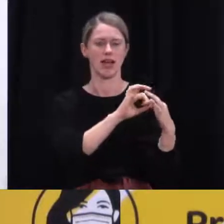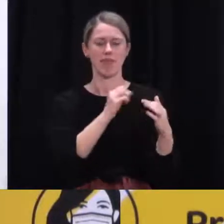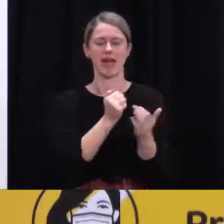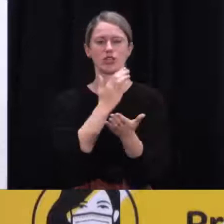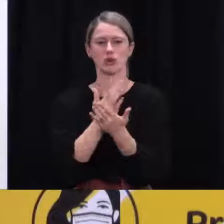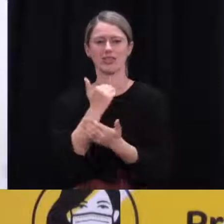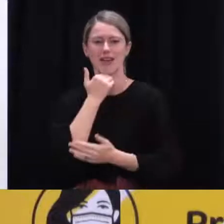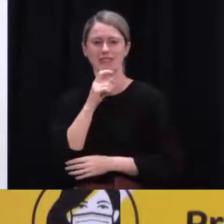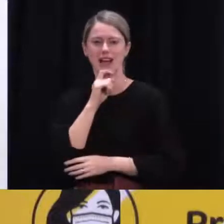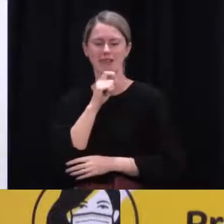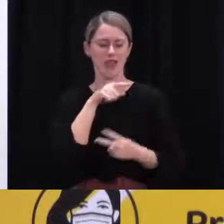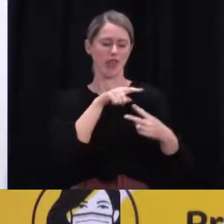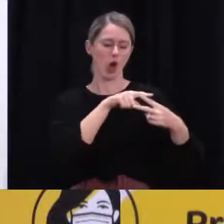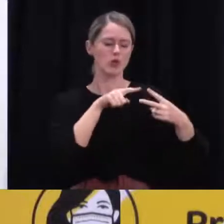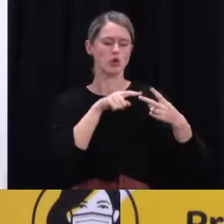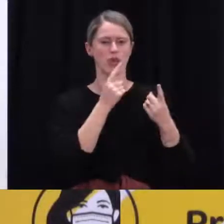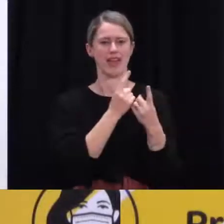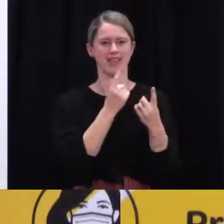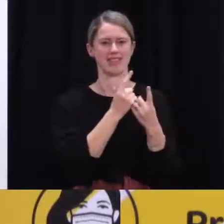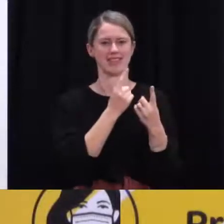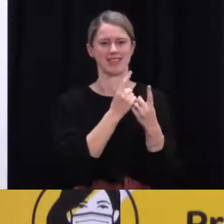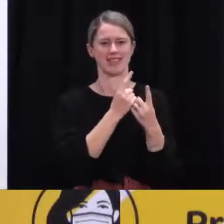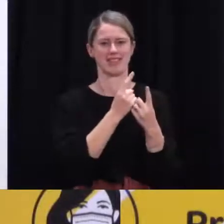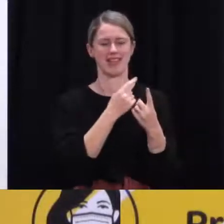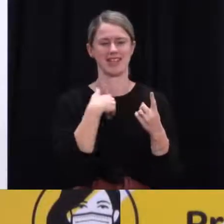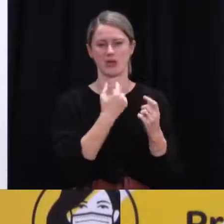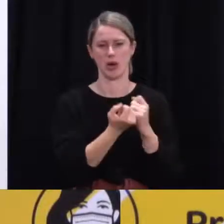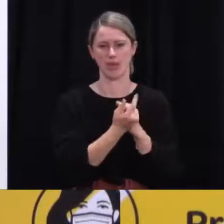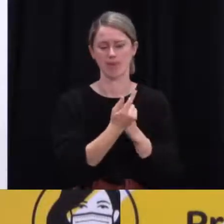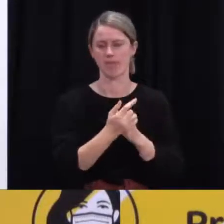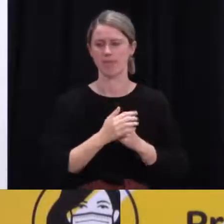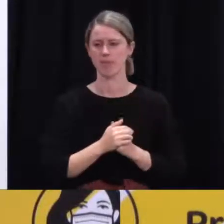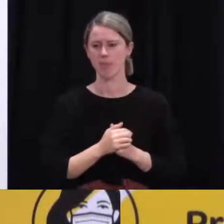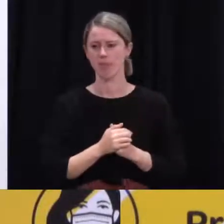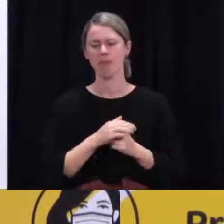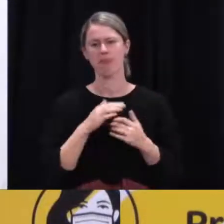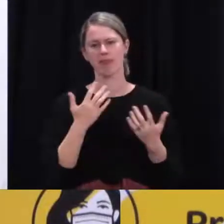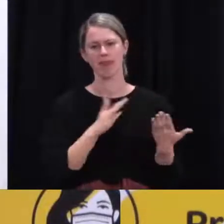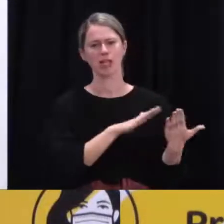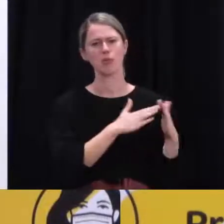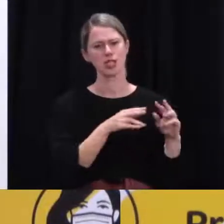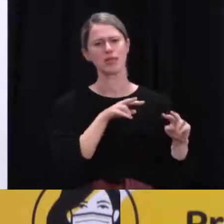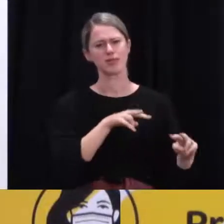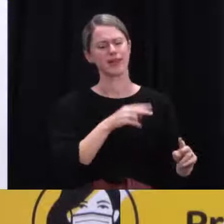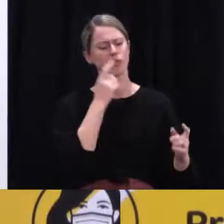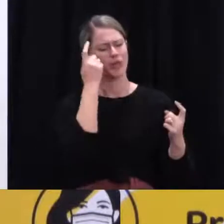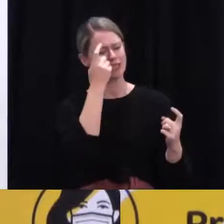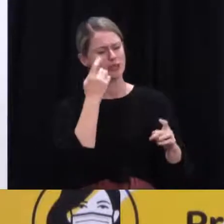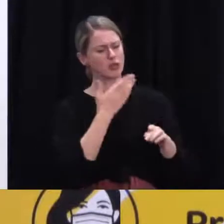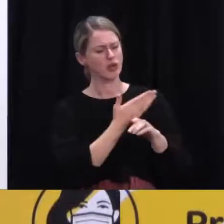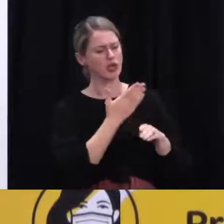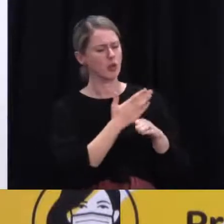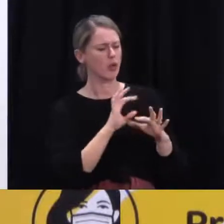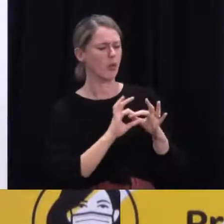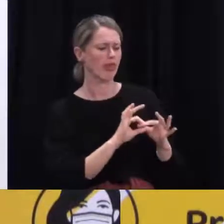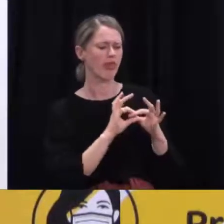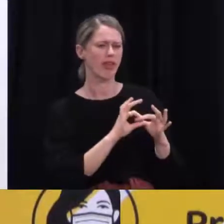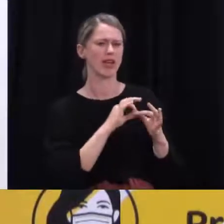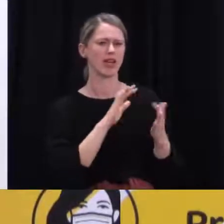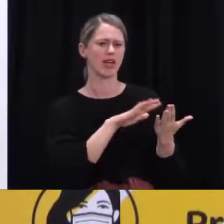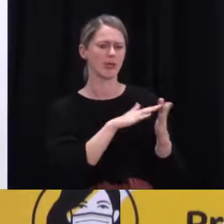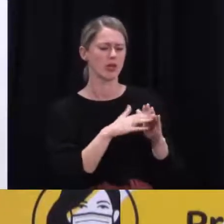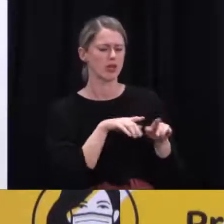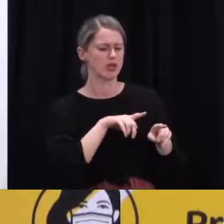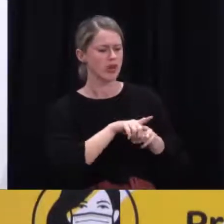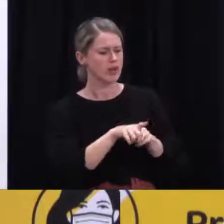sure that we can supply the workforce for that. So those are the two key things. Now, we do take community views into account, and we try and work with communities to